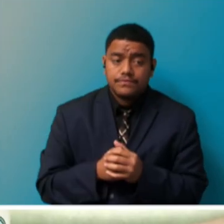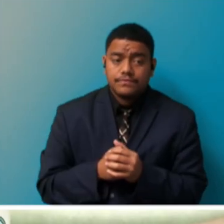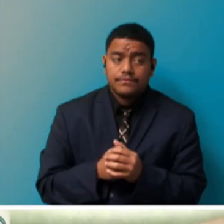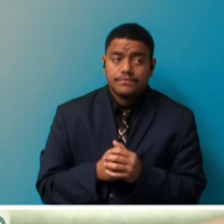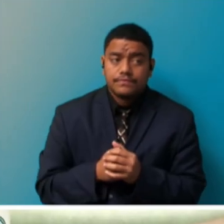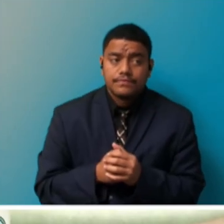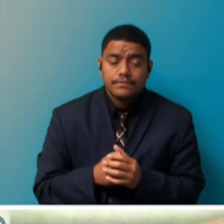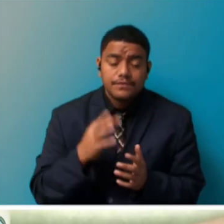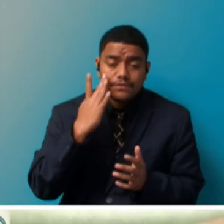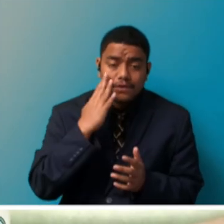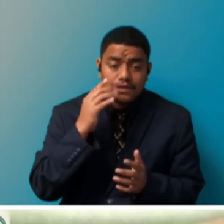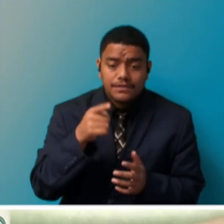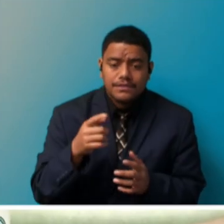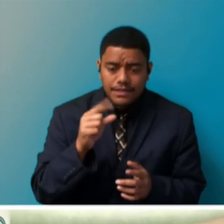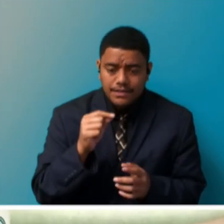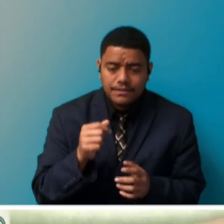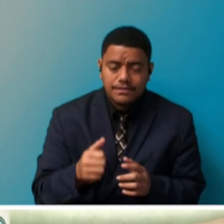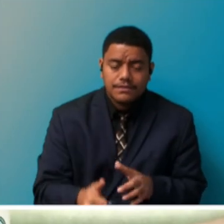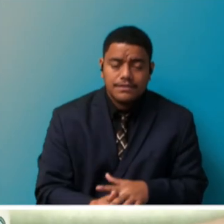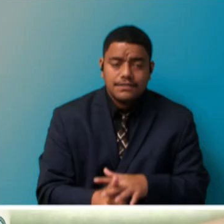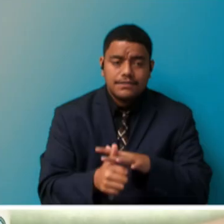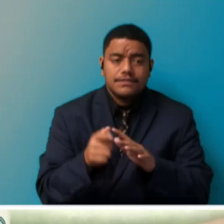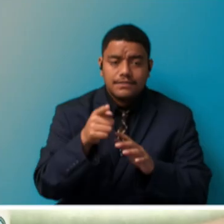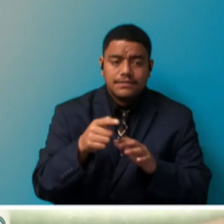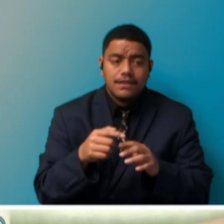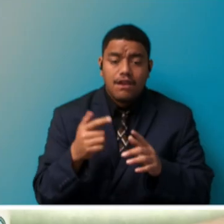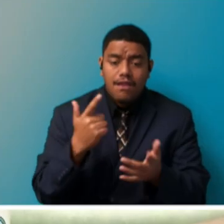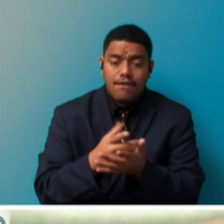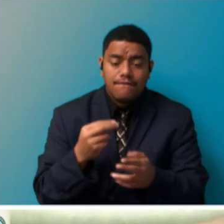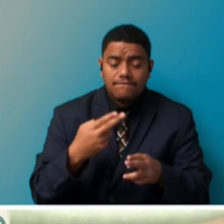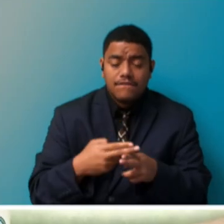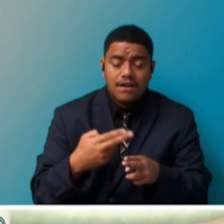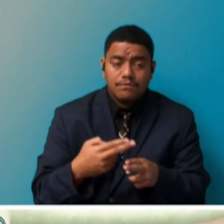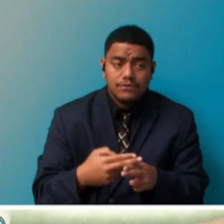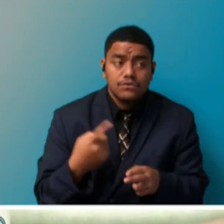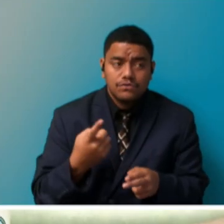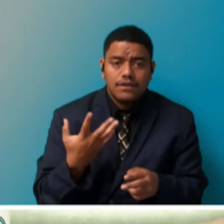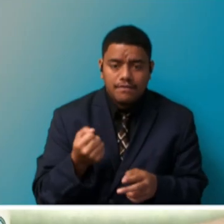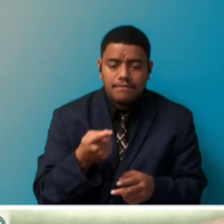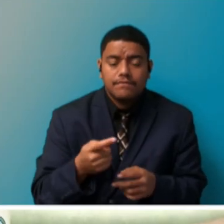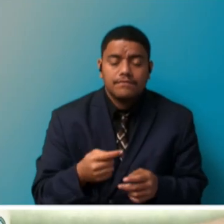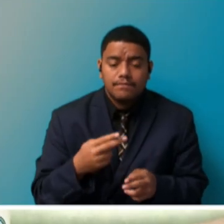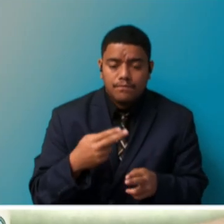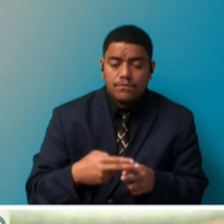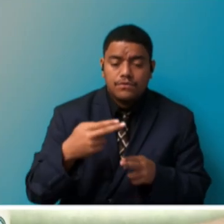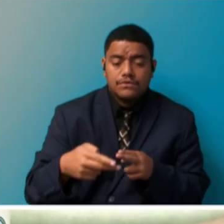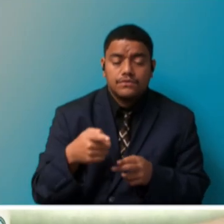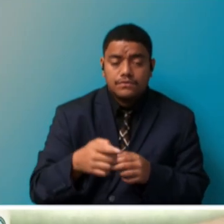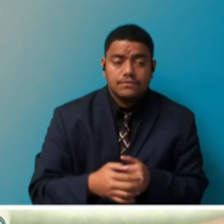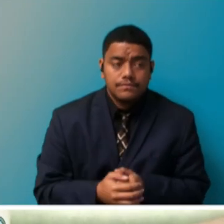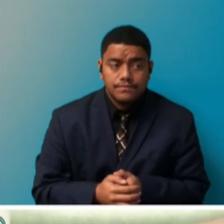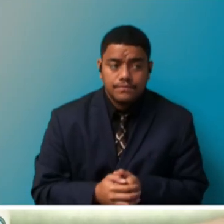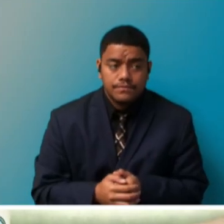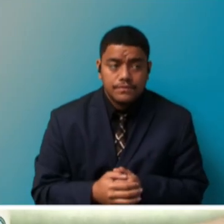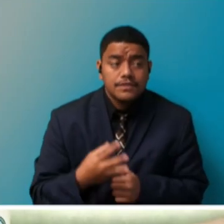to pass, that will actually assist a lot of our farmers who have certain produce, Honourable Speaker.